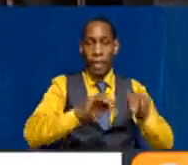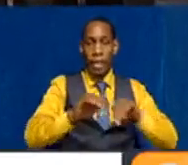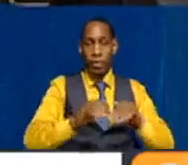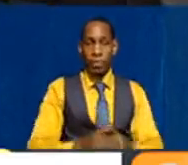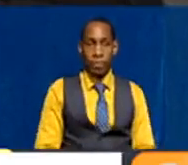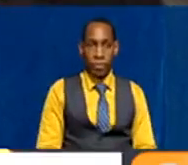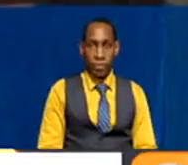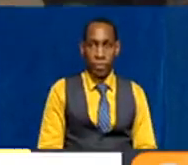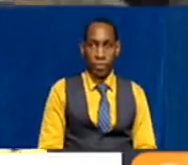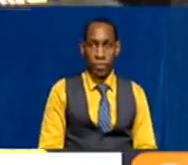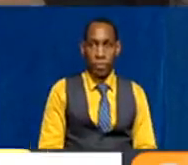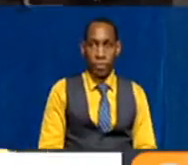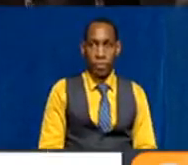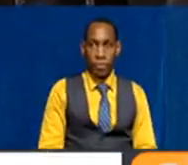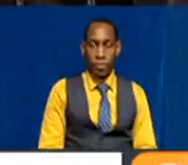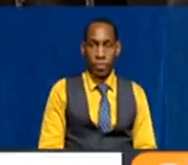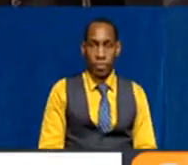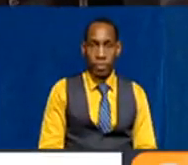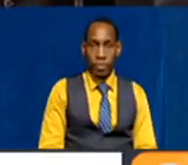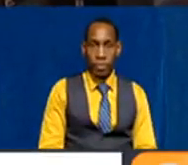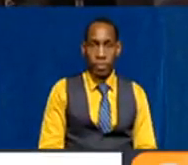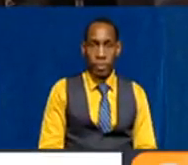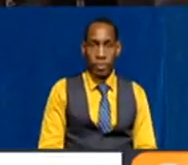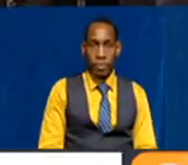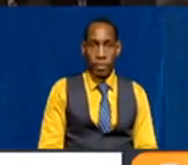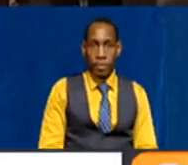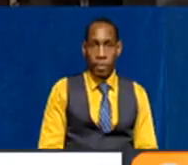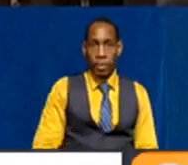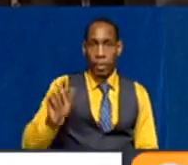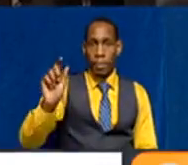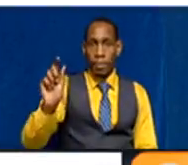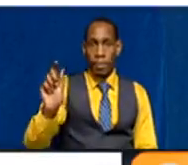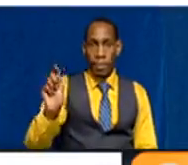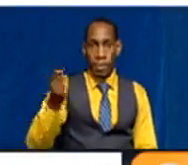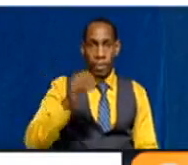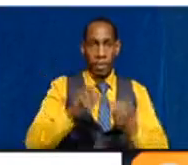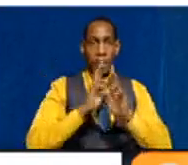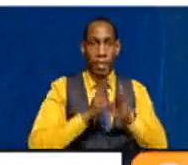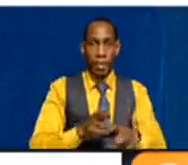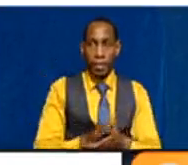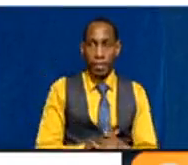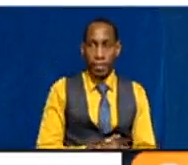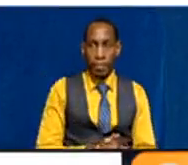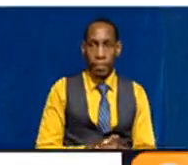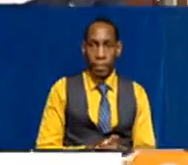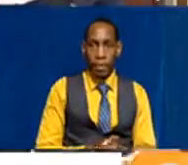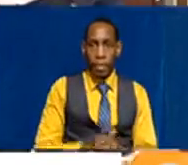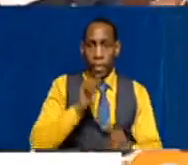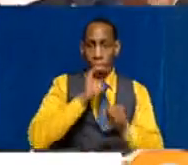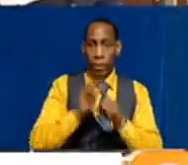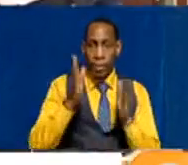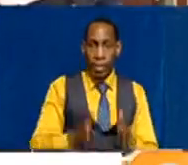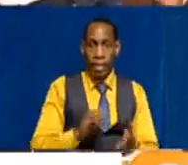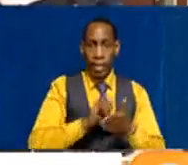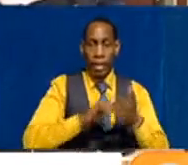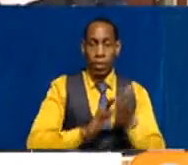period. The declaration of the presidential election results. The NSAC assures Kenyans